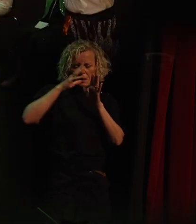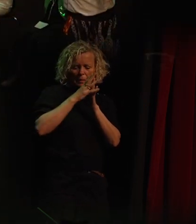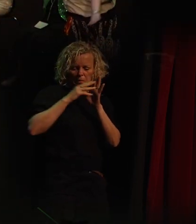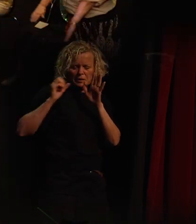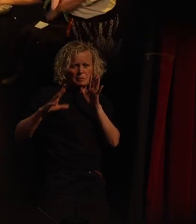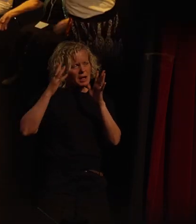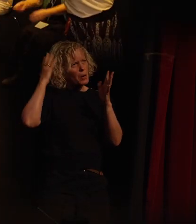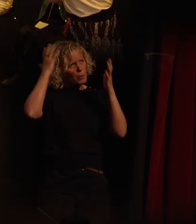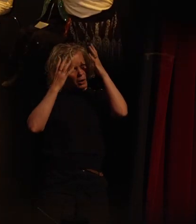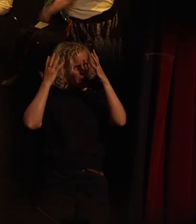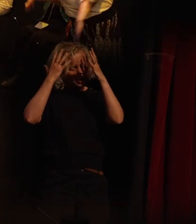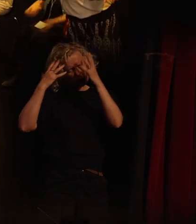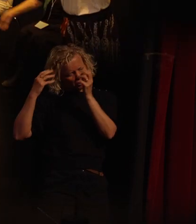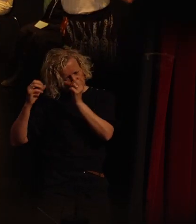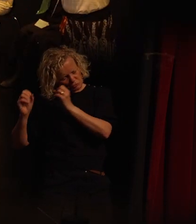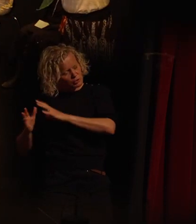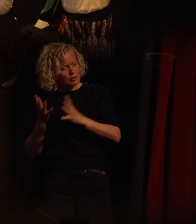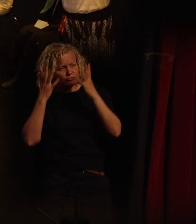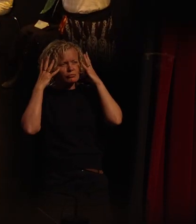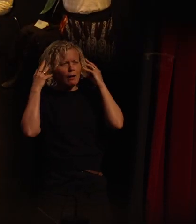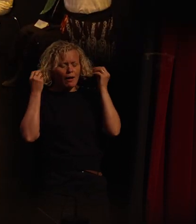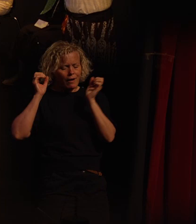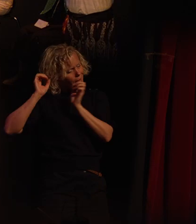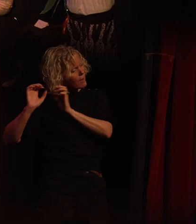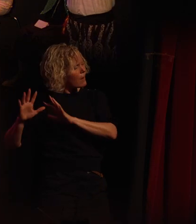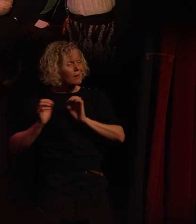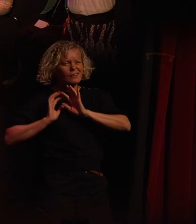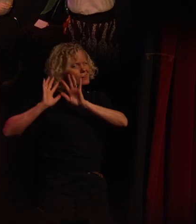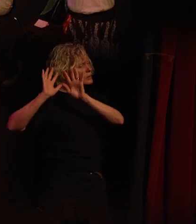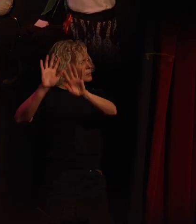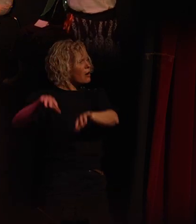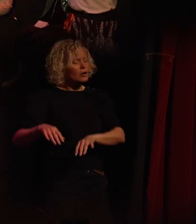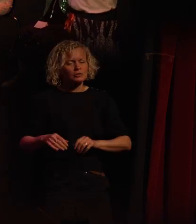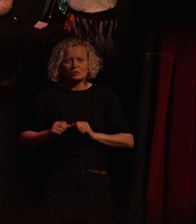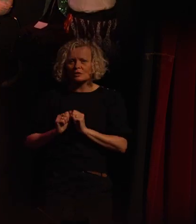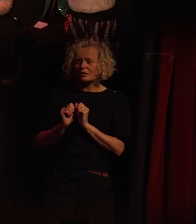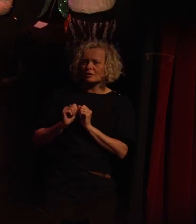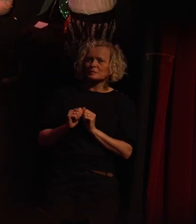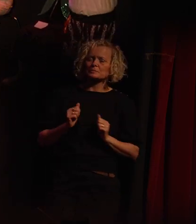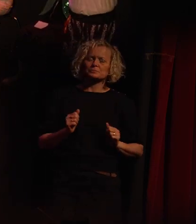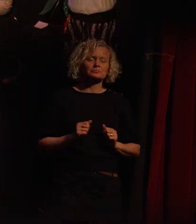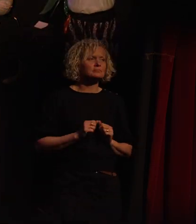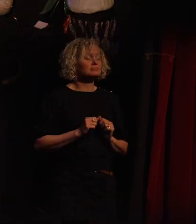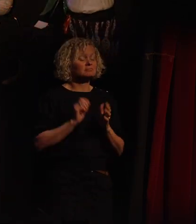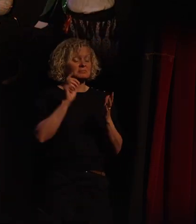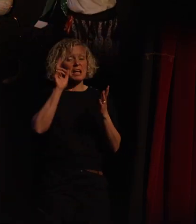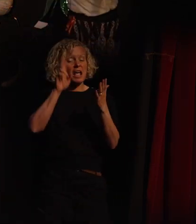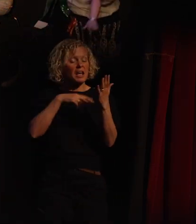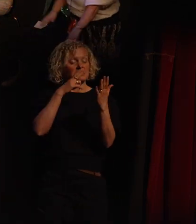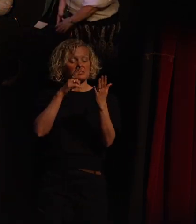Big circle down. Dry him out. Back up again. Push him out. Push up. Him out. Cancel